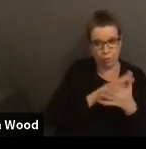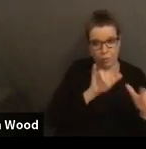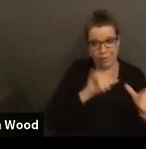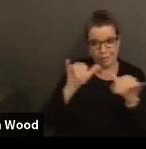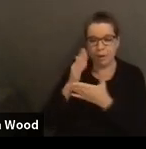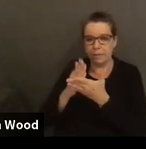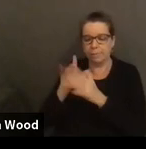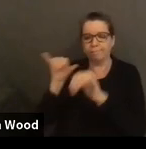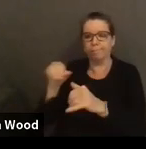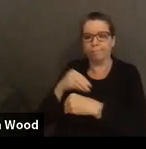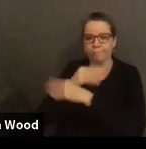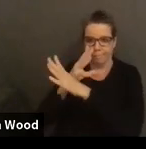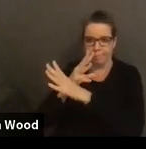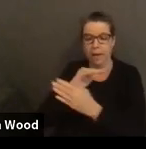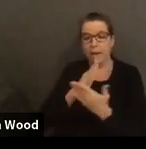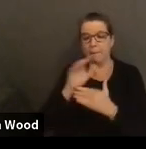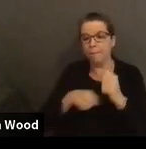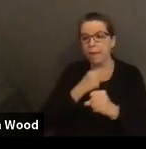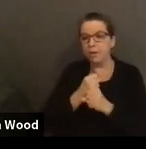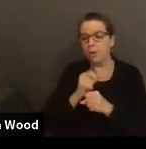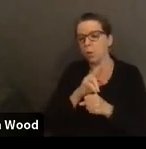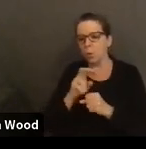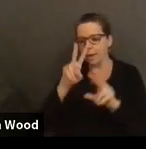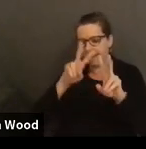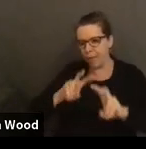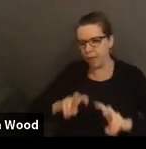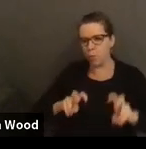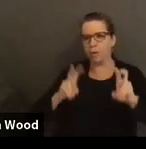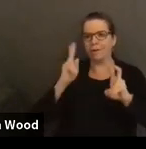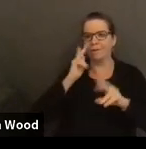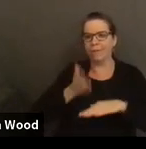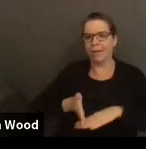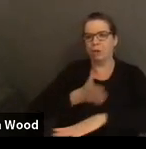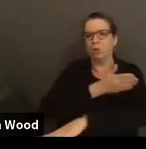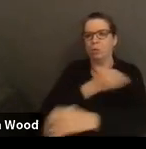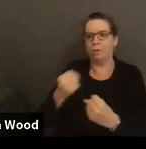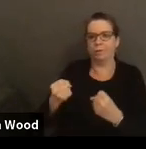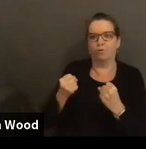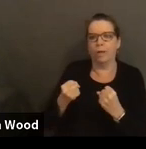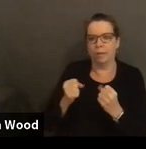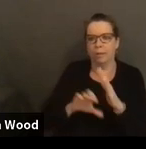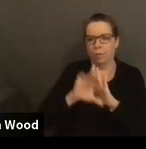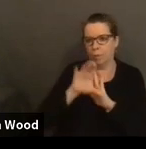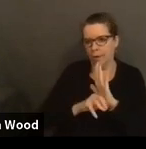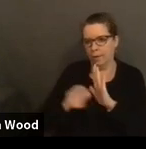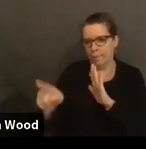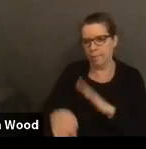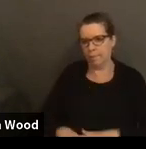learning option mid-year in order to continuously improve and strengthen.